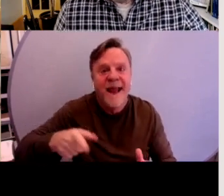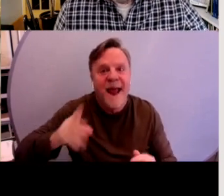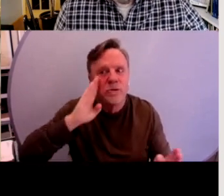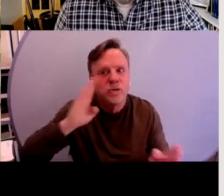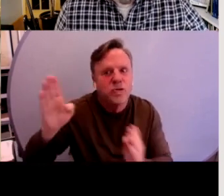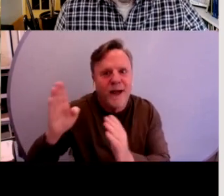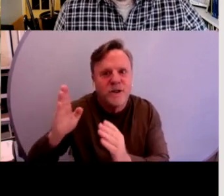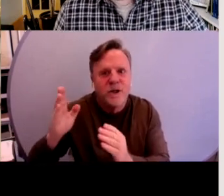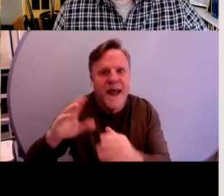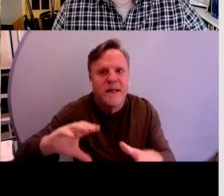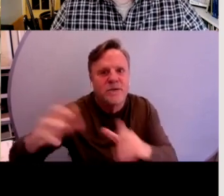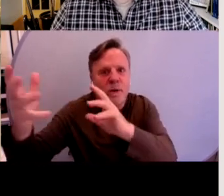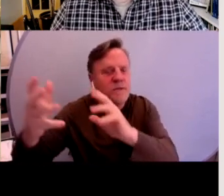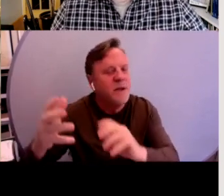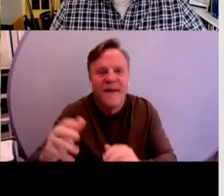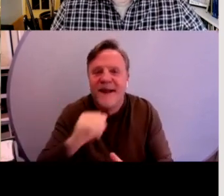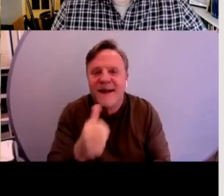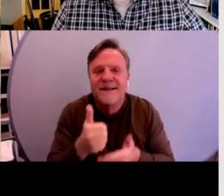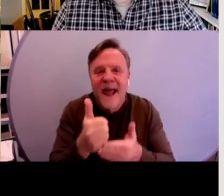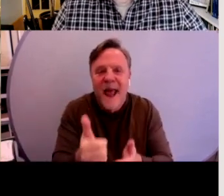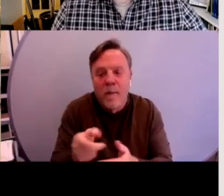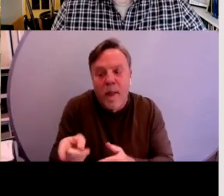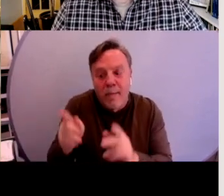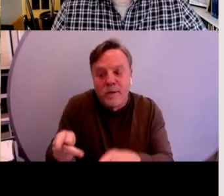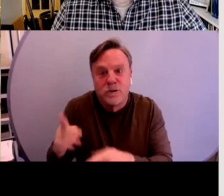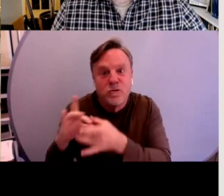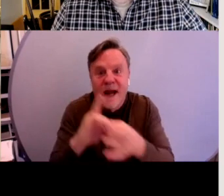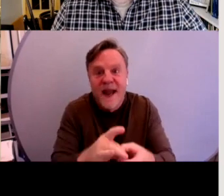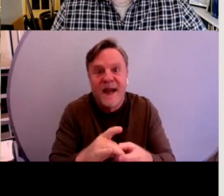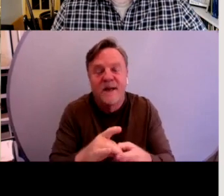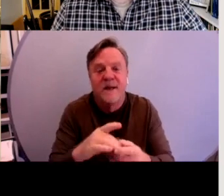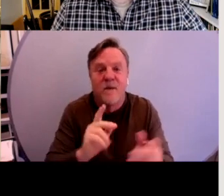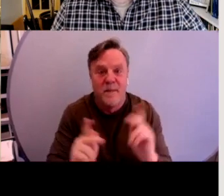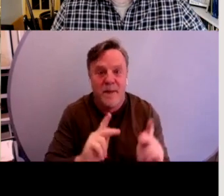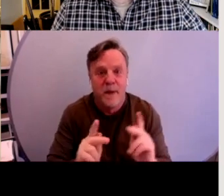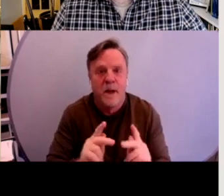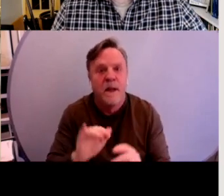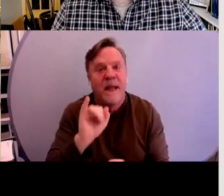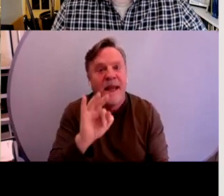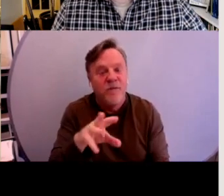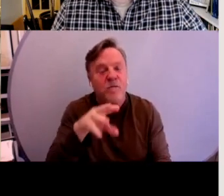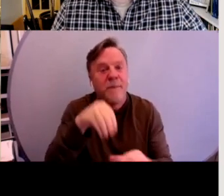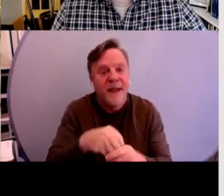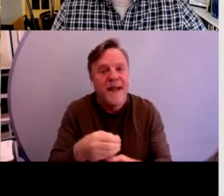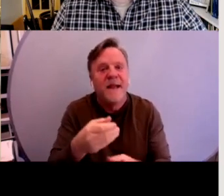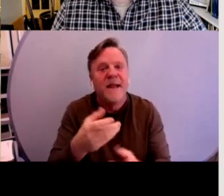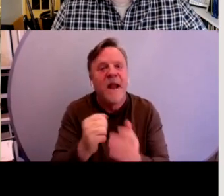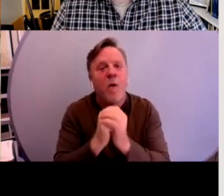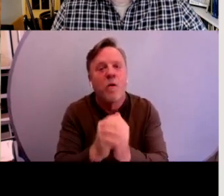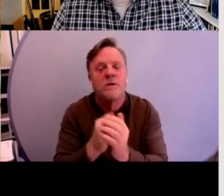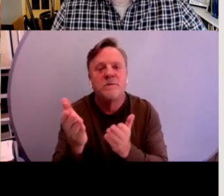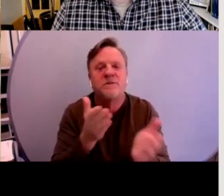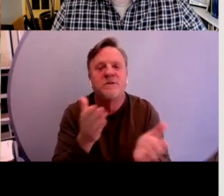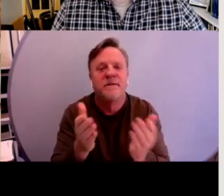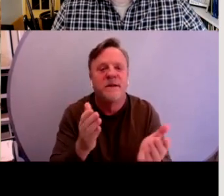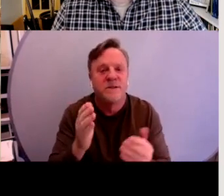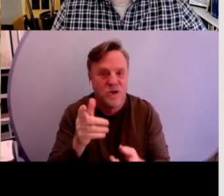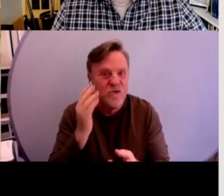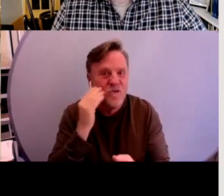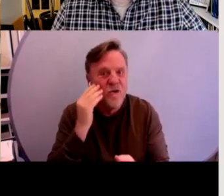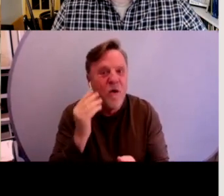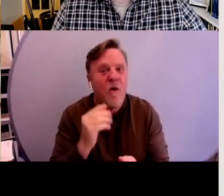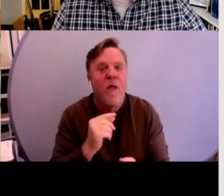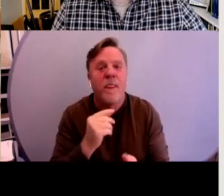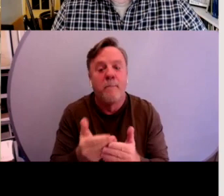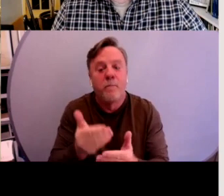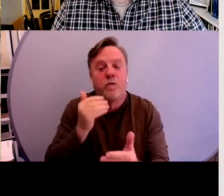disruption, that's not going to help the person to connect with the people. And if you've been in a worship service, you know that sometimes the pre-service chatter